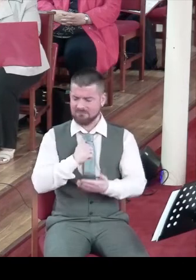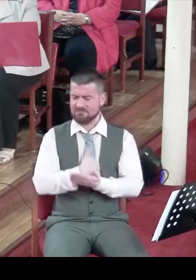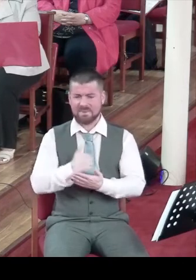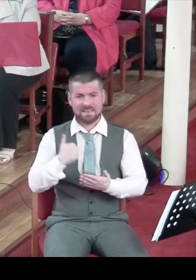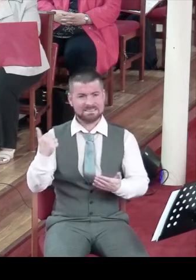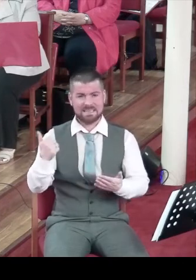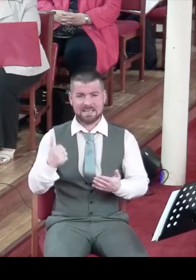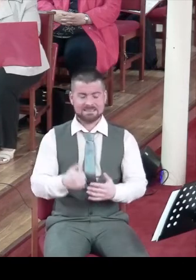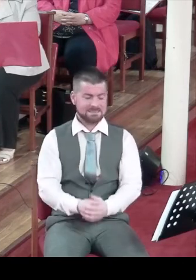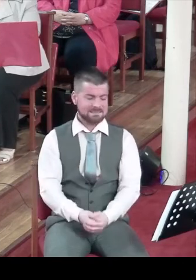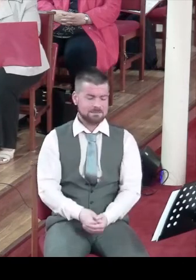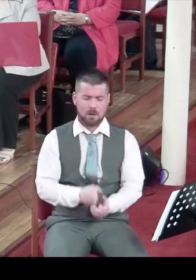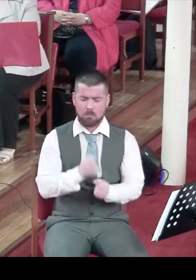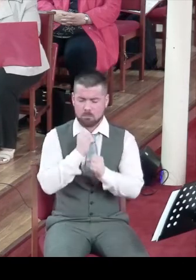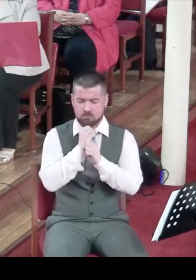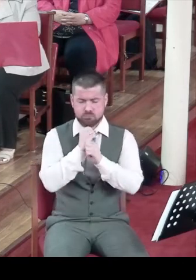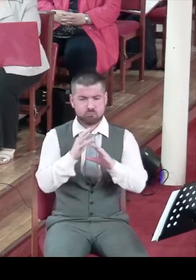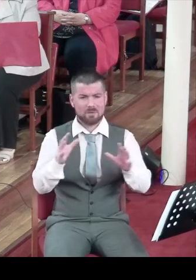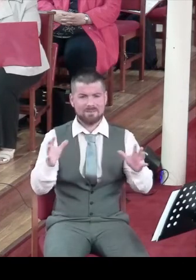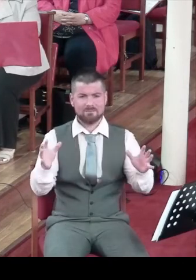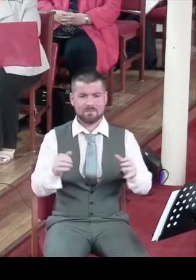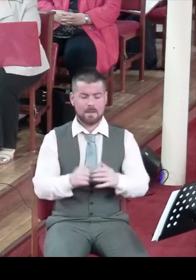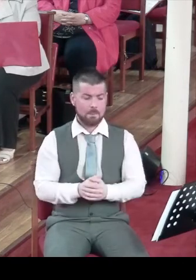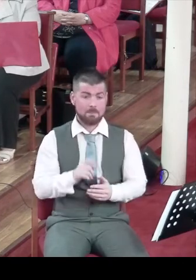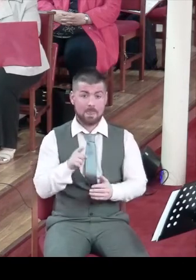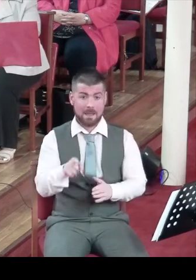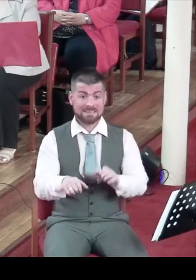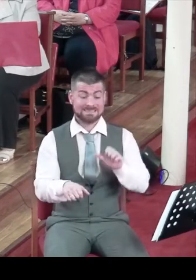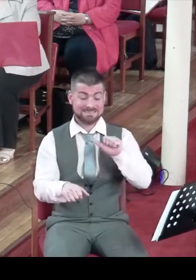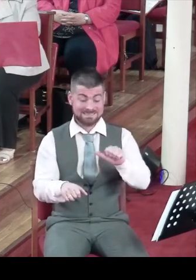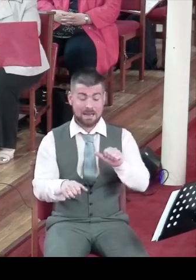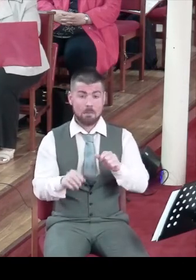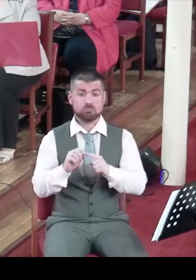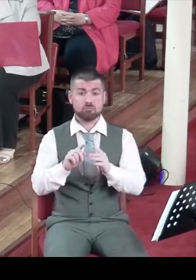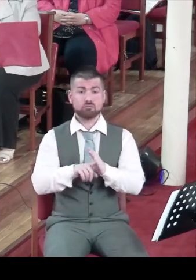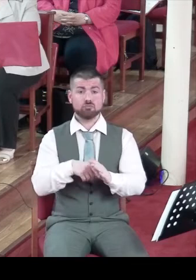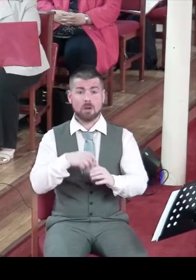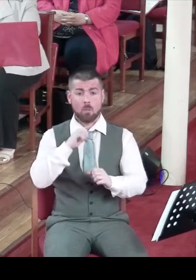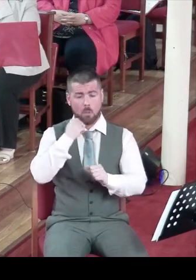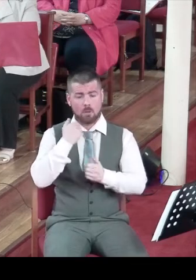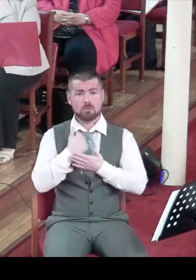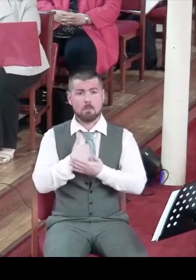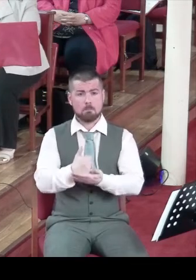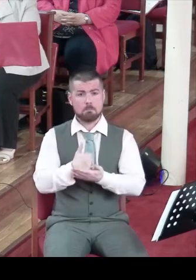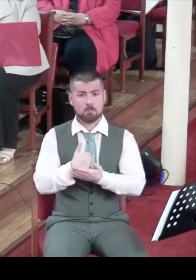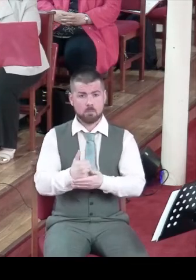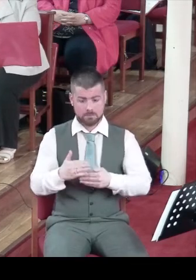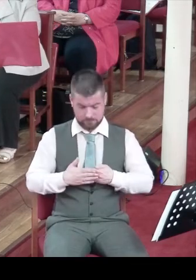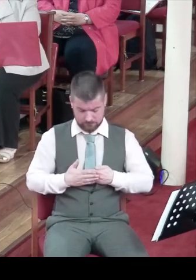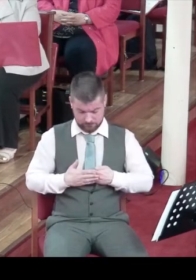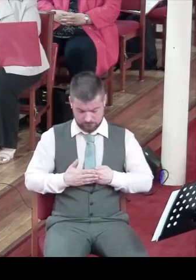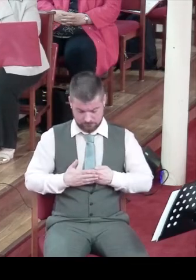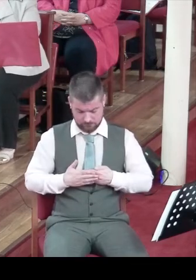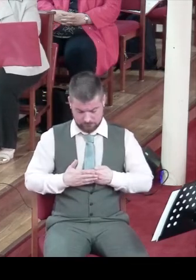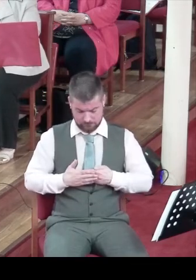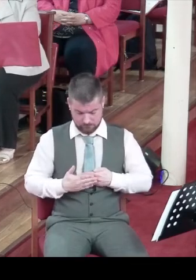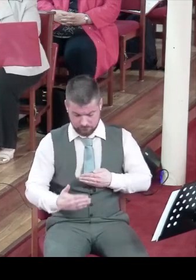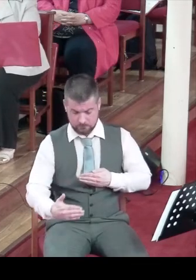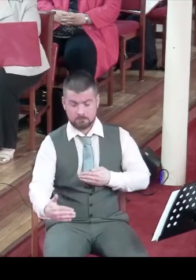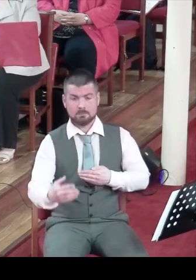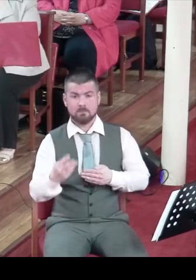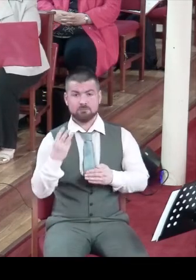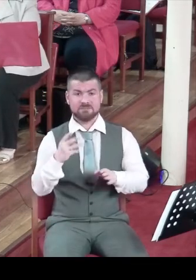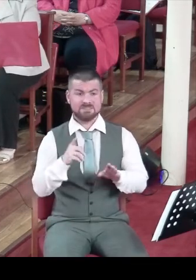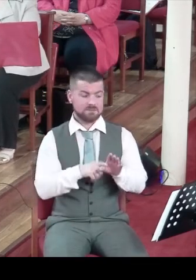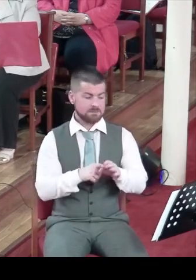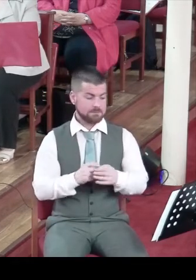so beautiful. So these are the six projects that are going to be supported over the course of the next 3 years. So